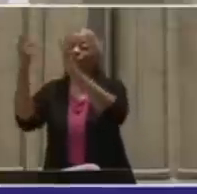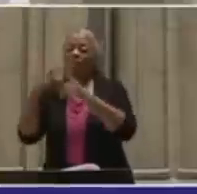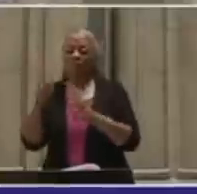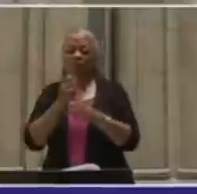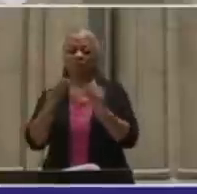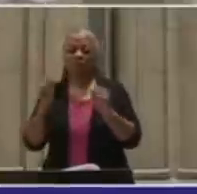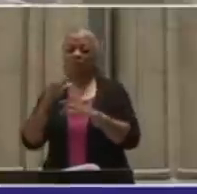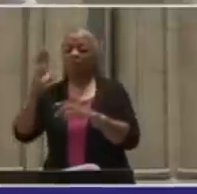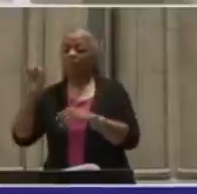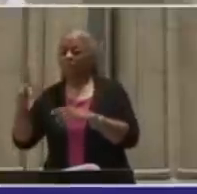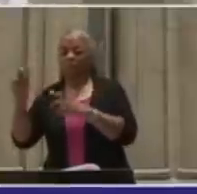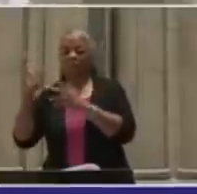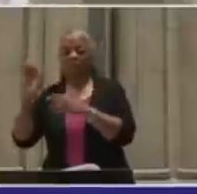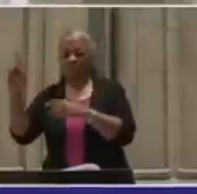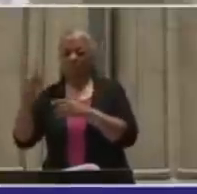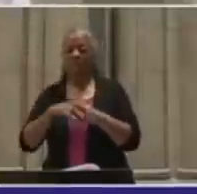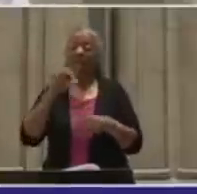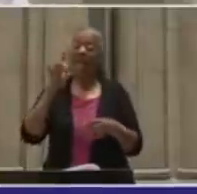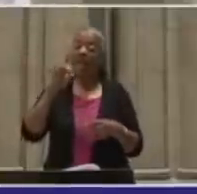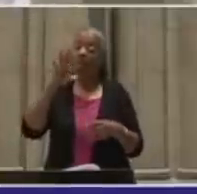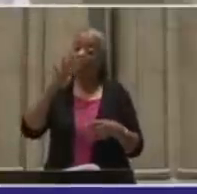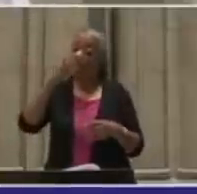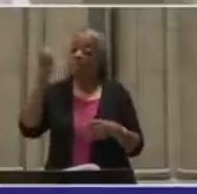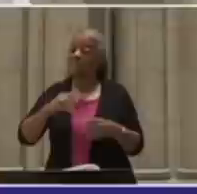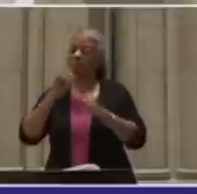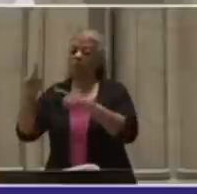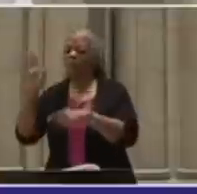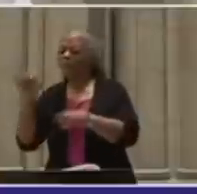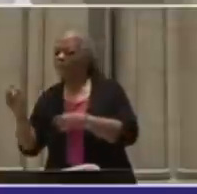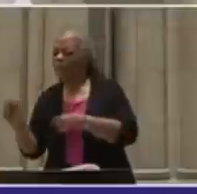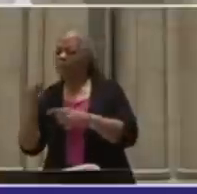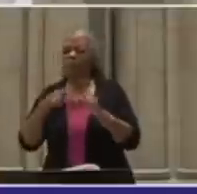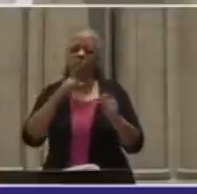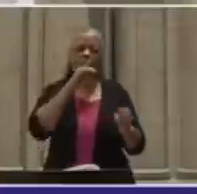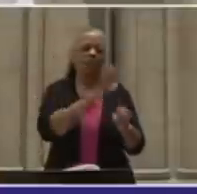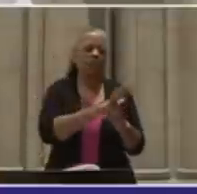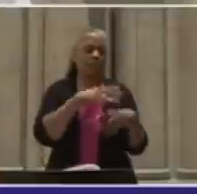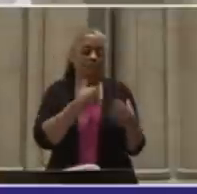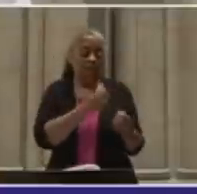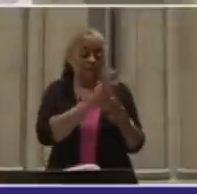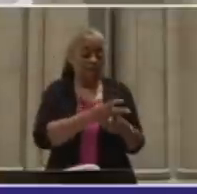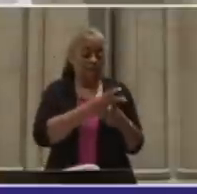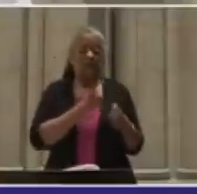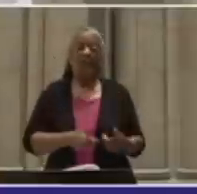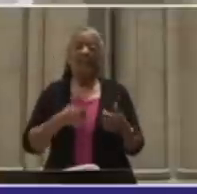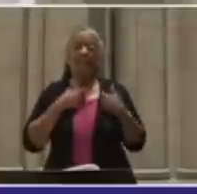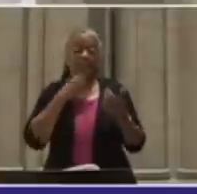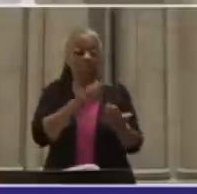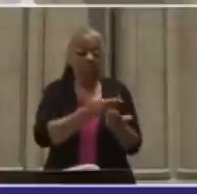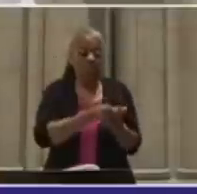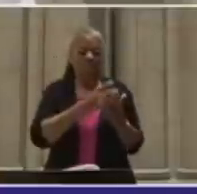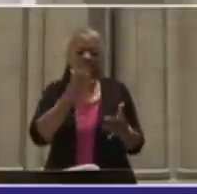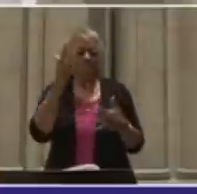banks. 84% of all the money went to corporations and banks, but no guarantee of health care and living wages and